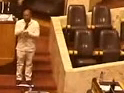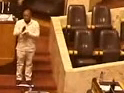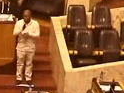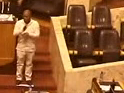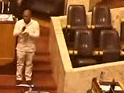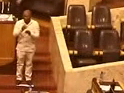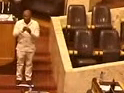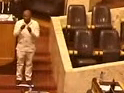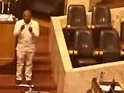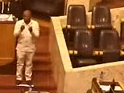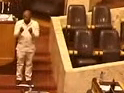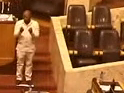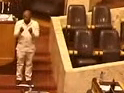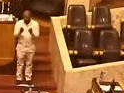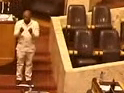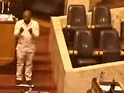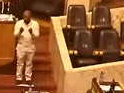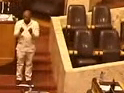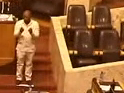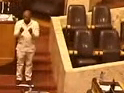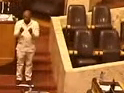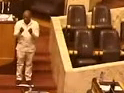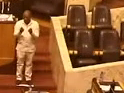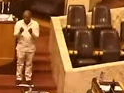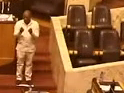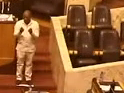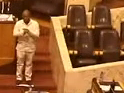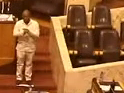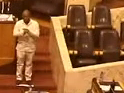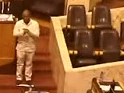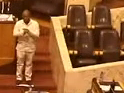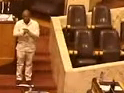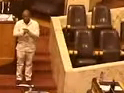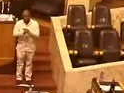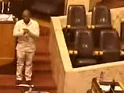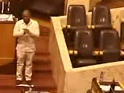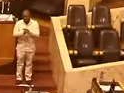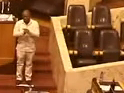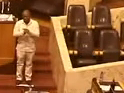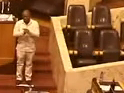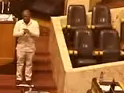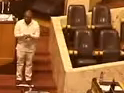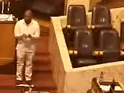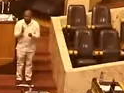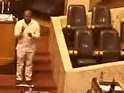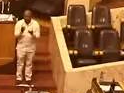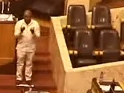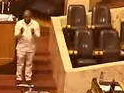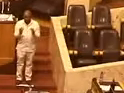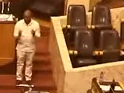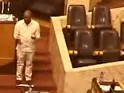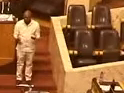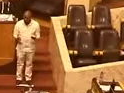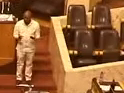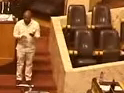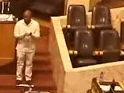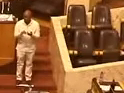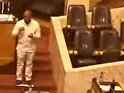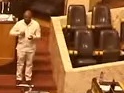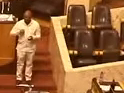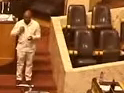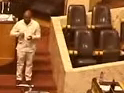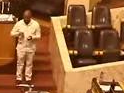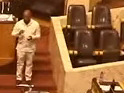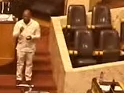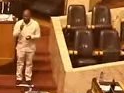across all the four districts in Bojanala. The projects will be implemented in the following municipalities, that is